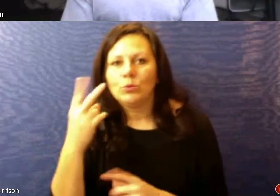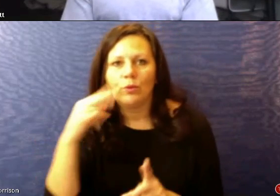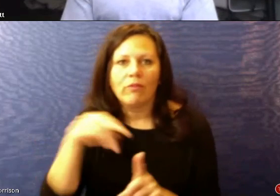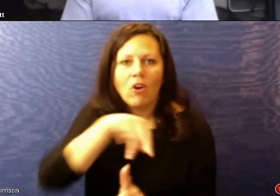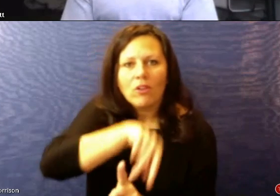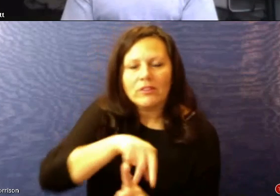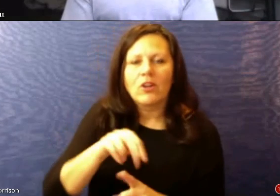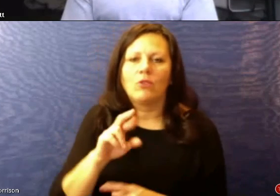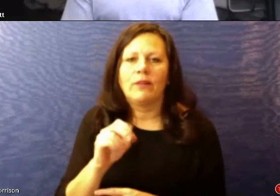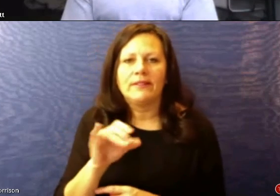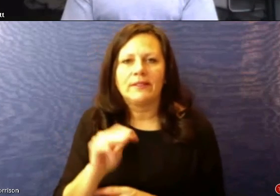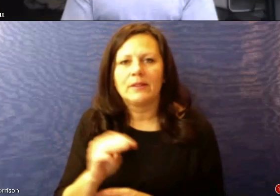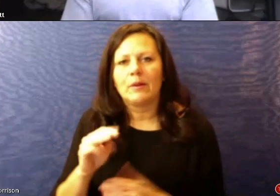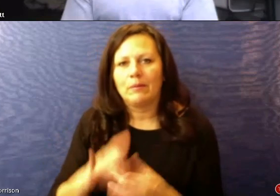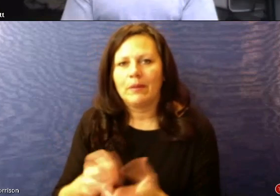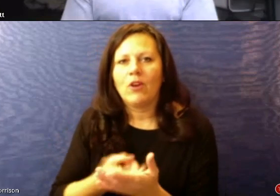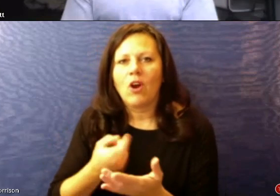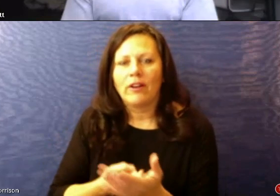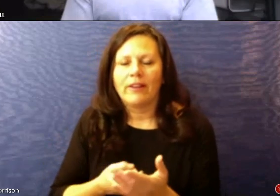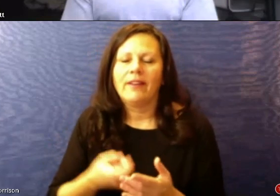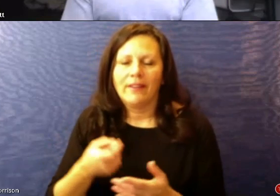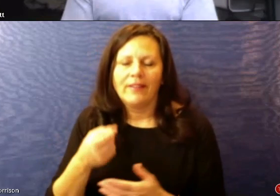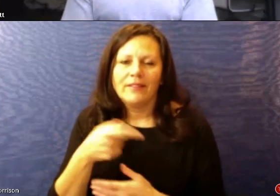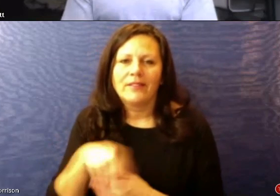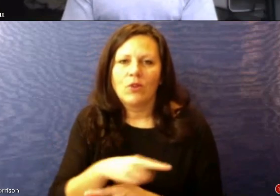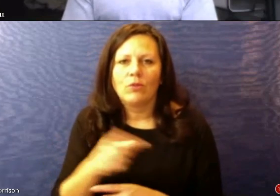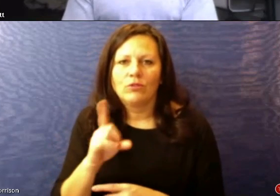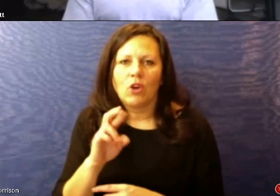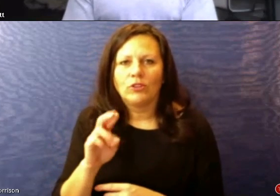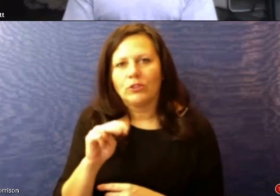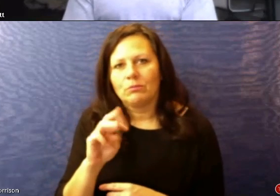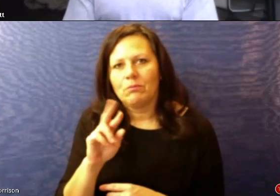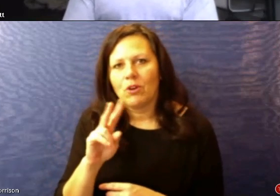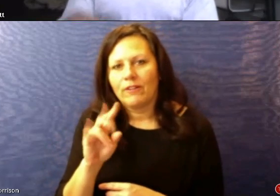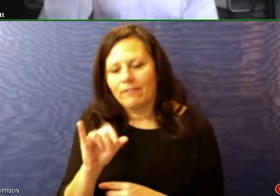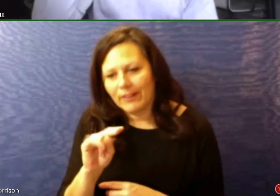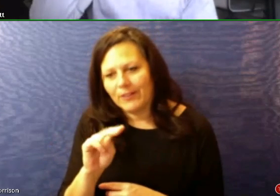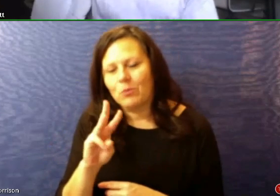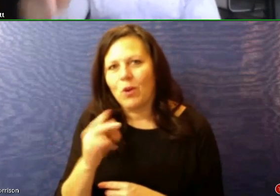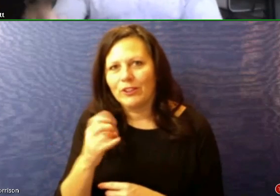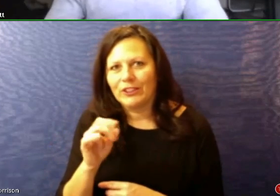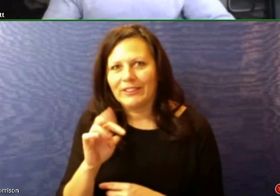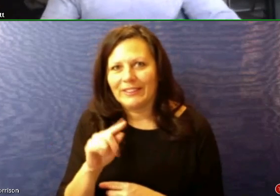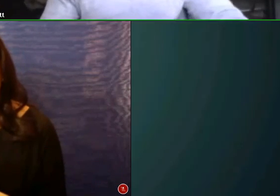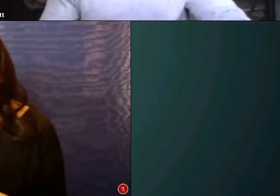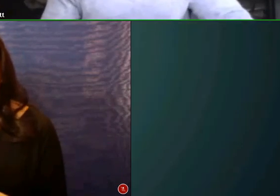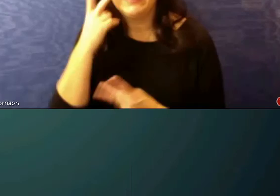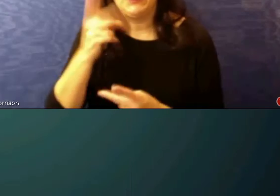Marvin Washington. We'll see you in the next room. Thank you.